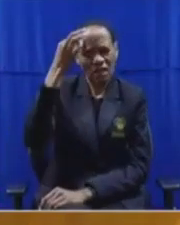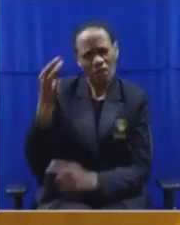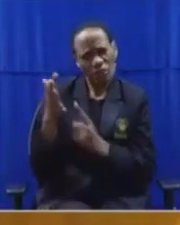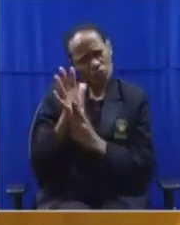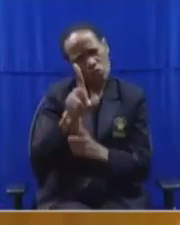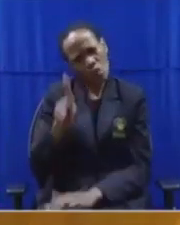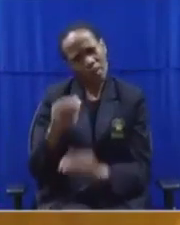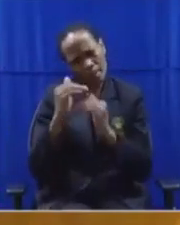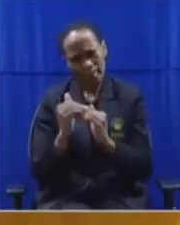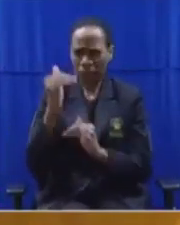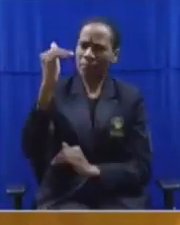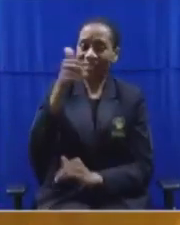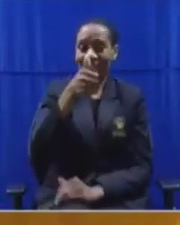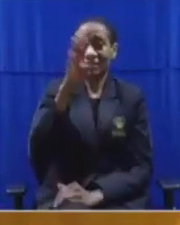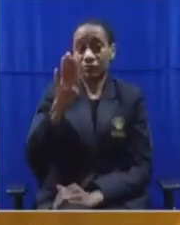this increased by